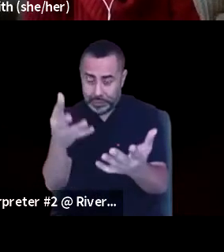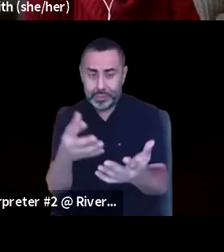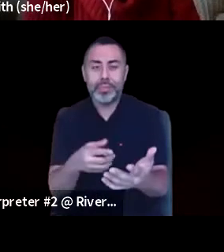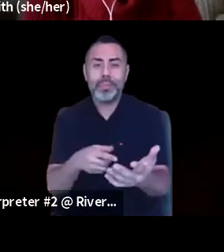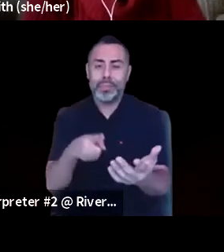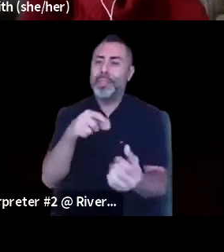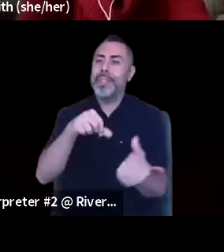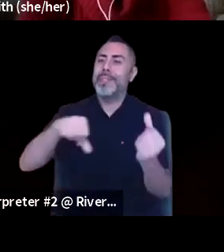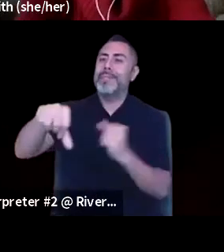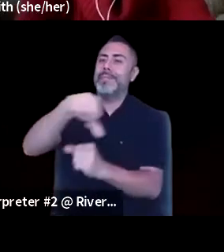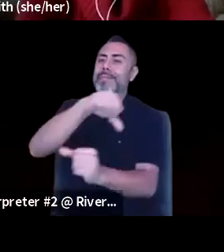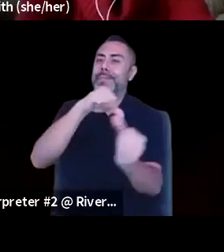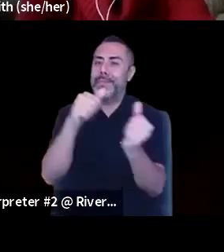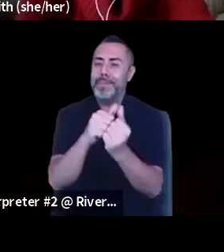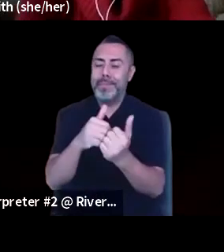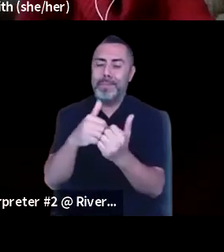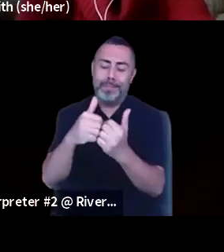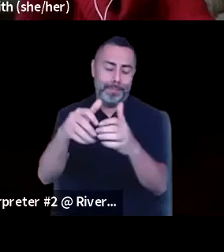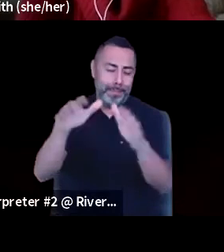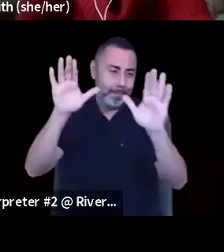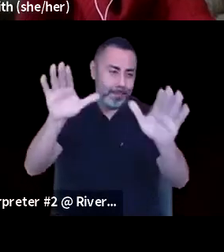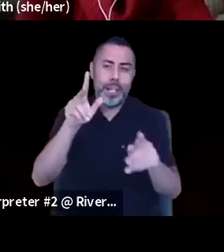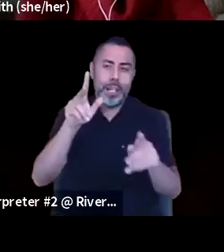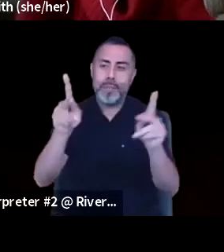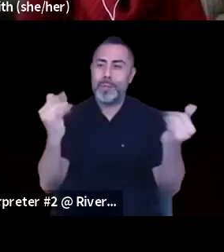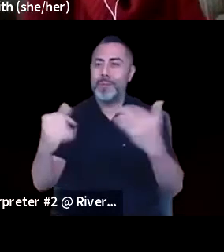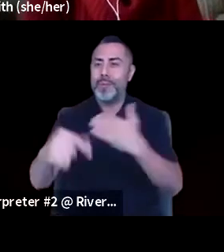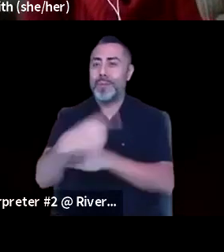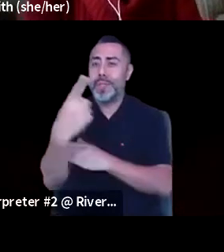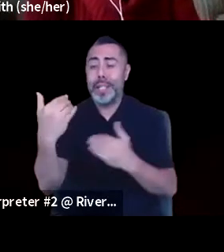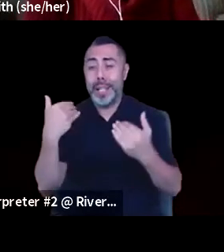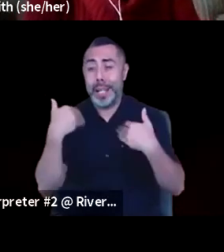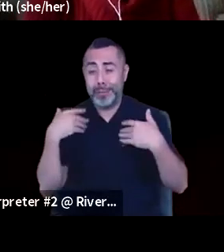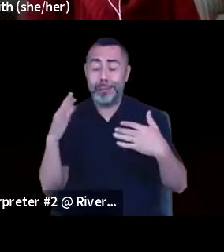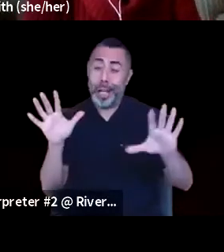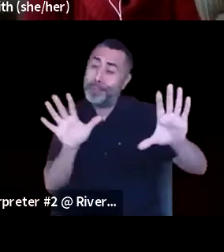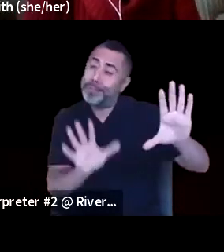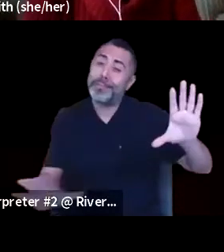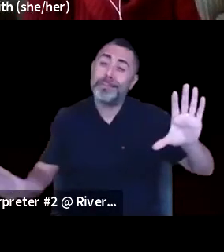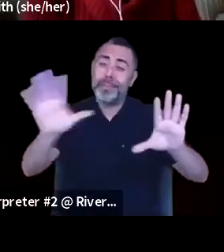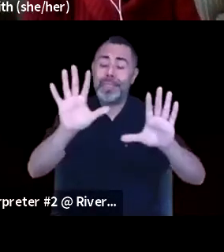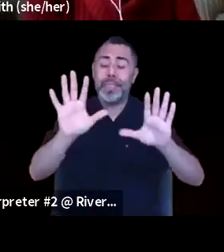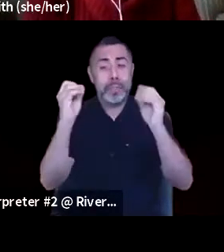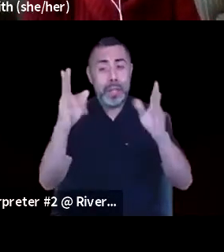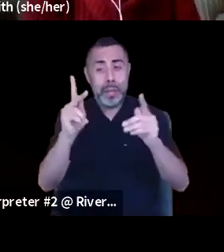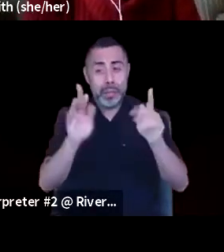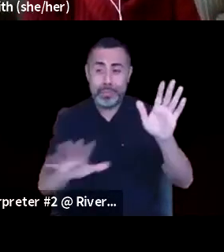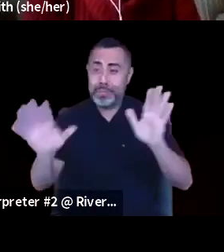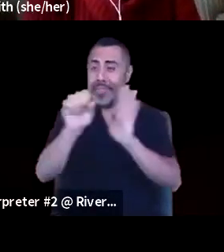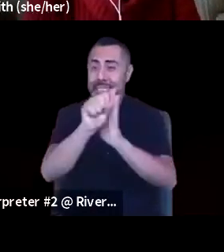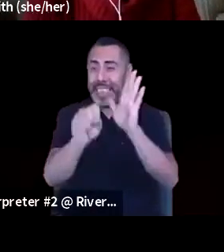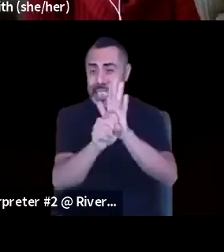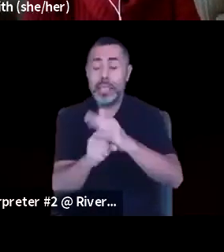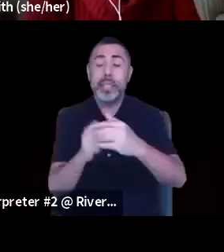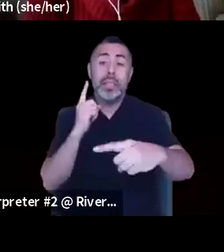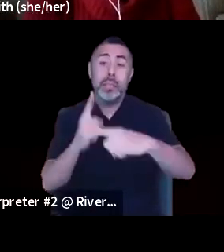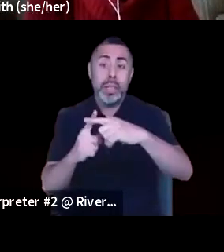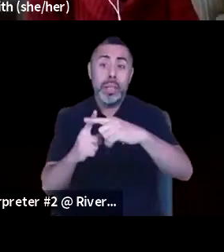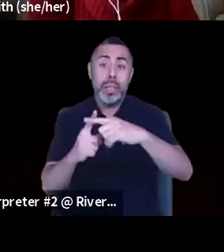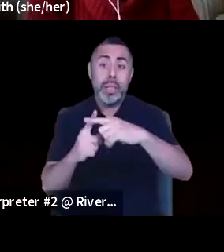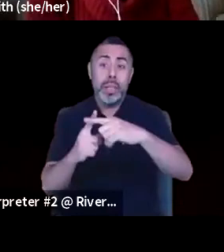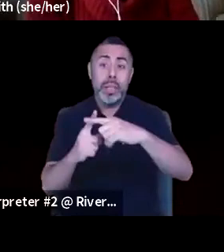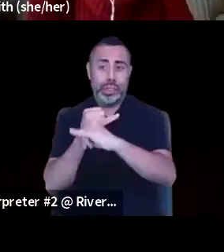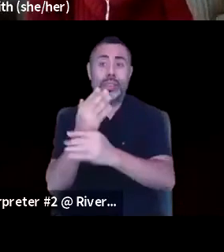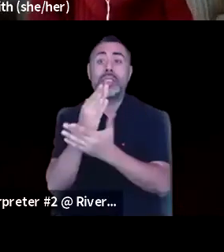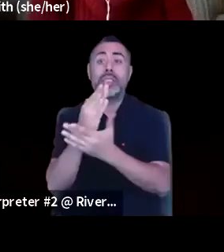Tons of viewers from all across the states and even internationally are currently tuning in. So we invite you to